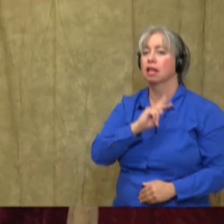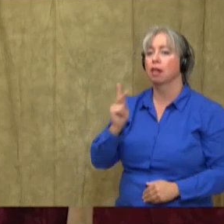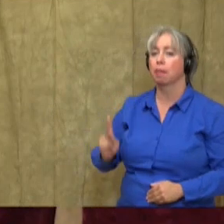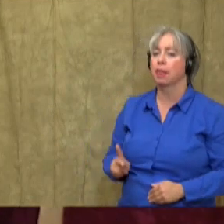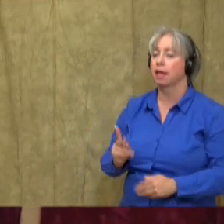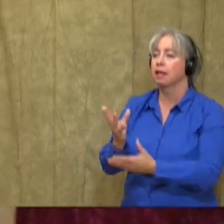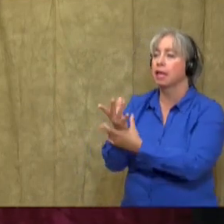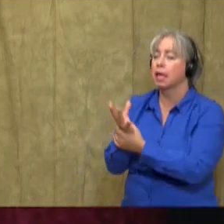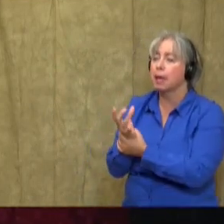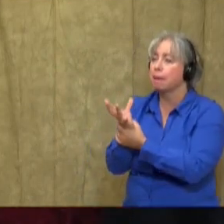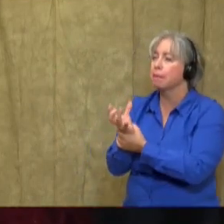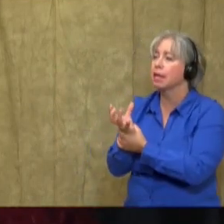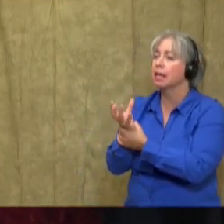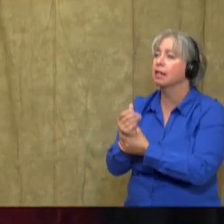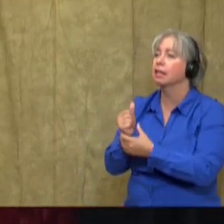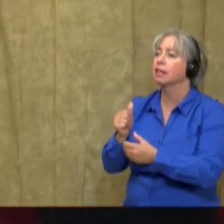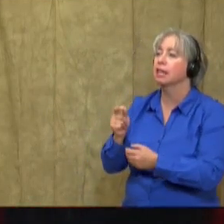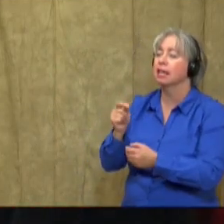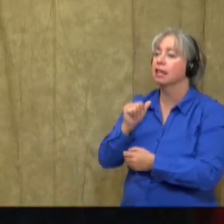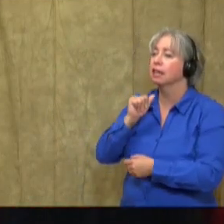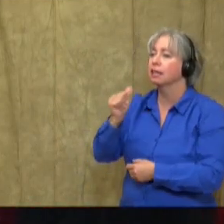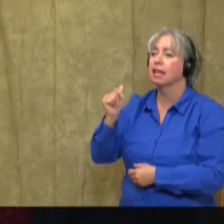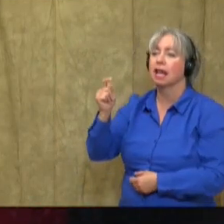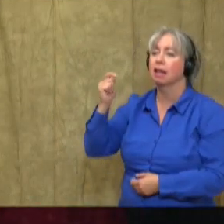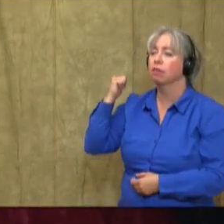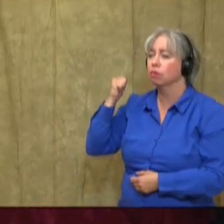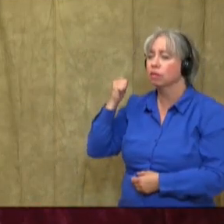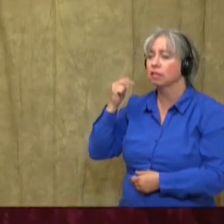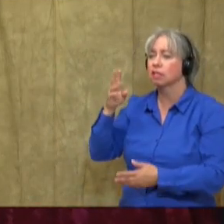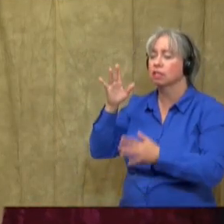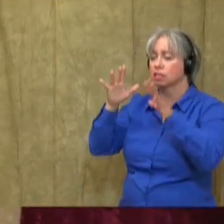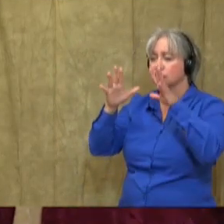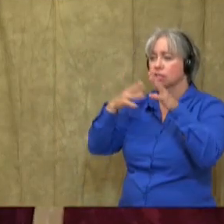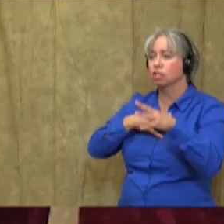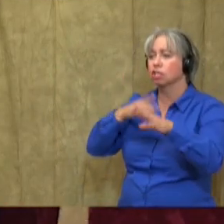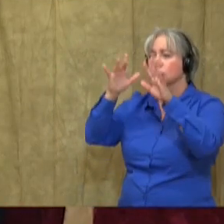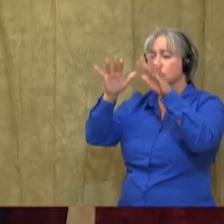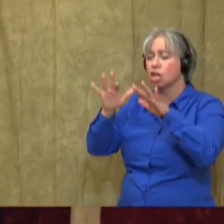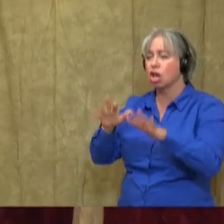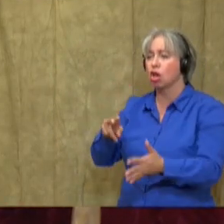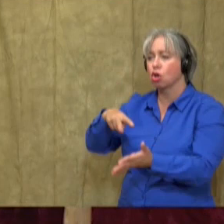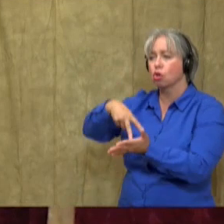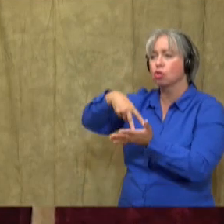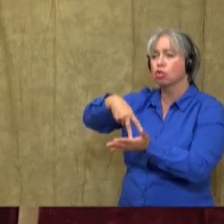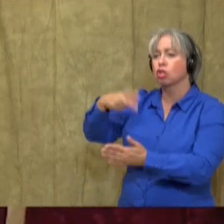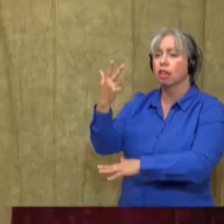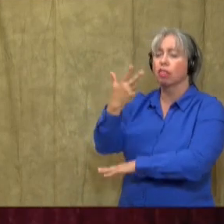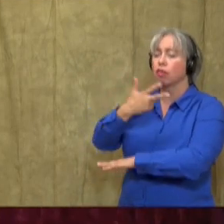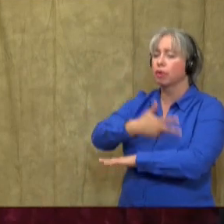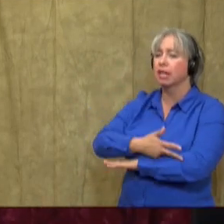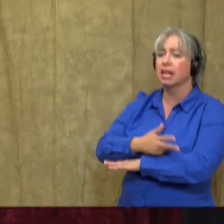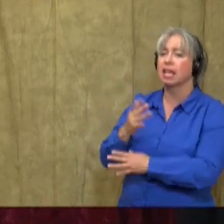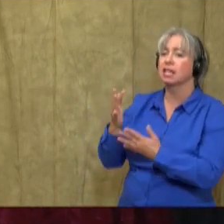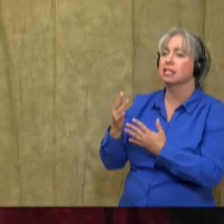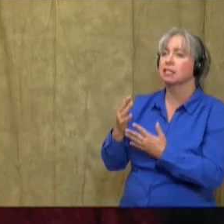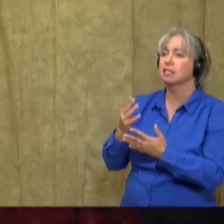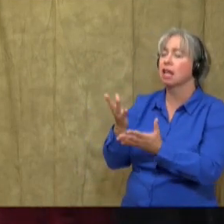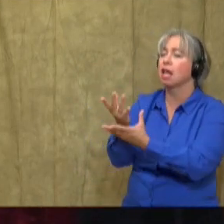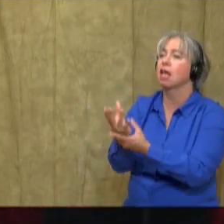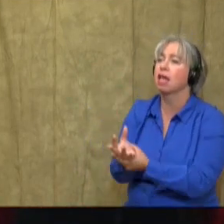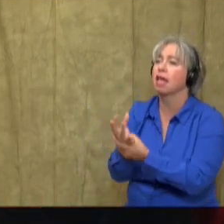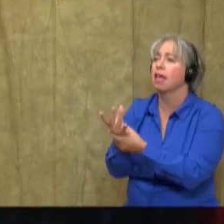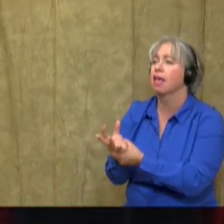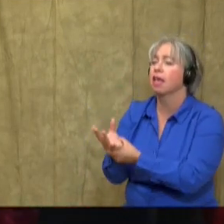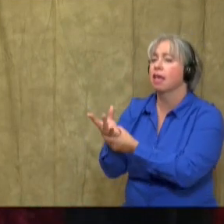the Pope to not excommunicate him. He stood out in the snow for 3 days and begged the Pope, please let me back in the church. The Pope eventually